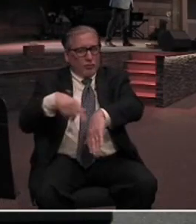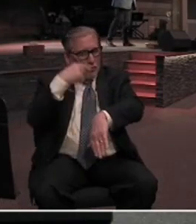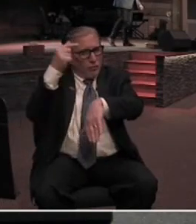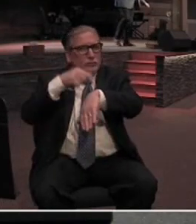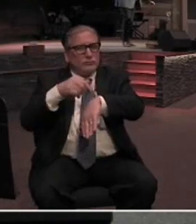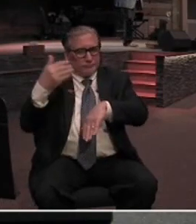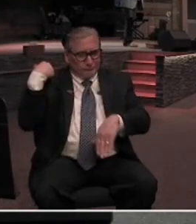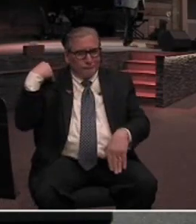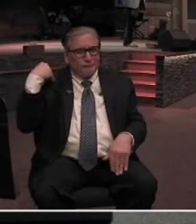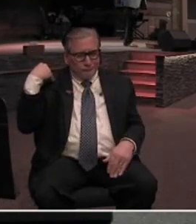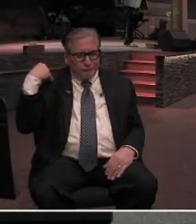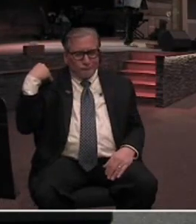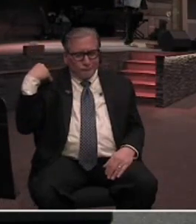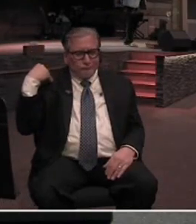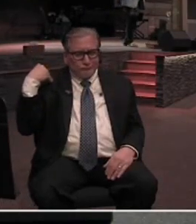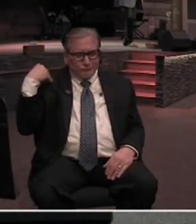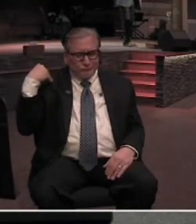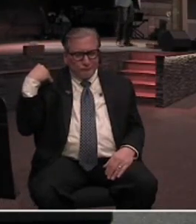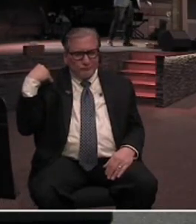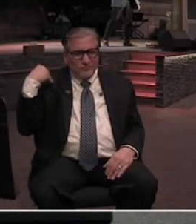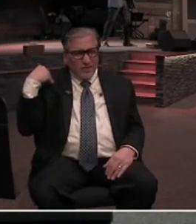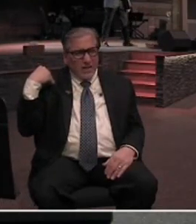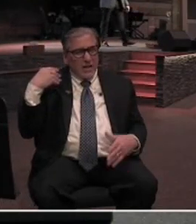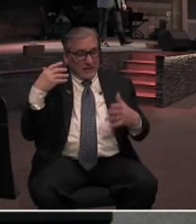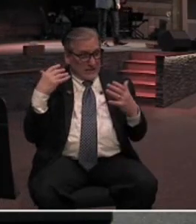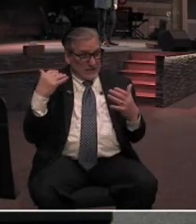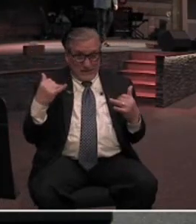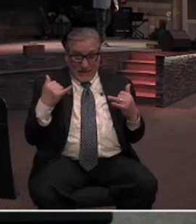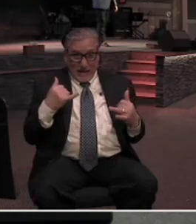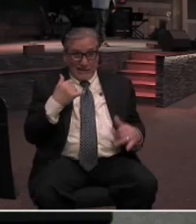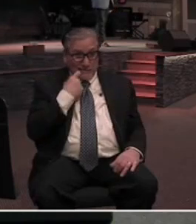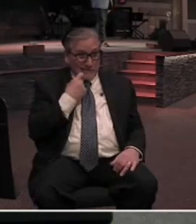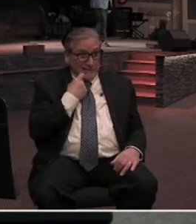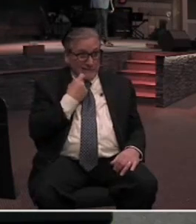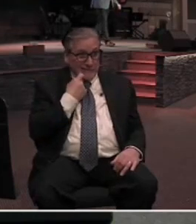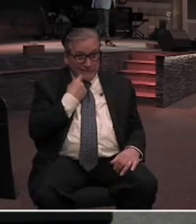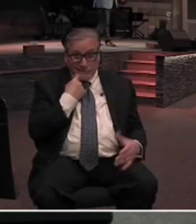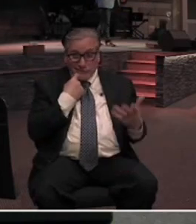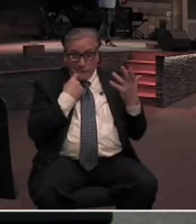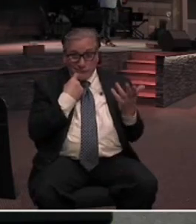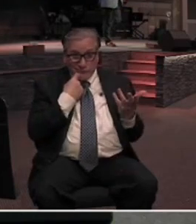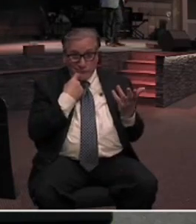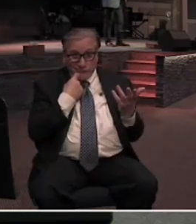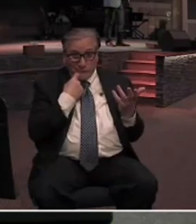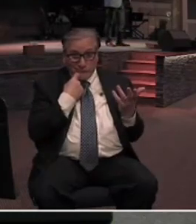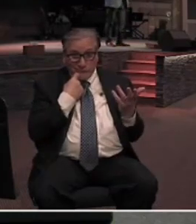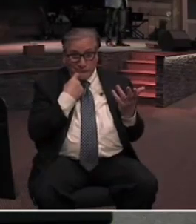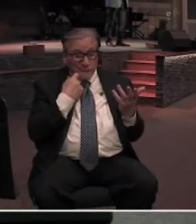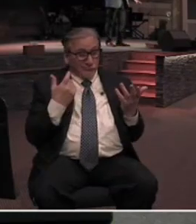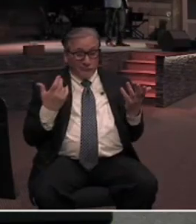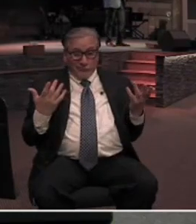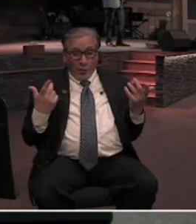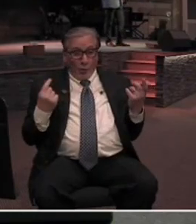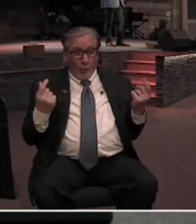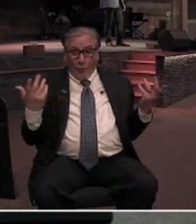time ago. All you have done in recent years is